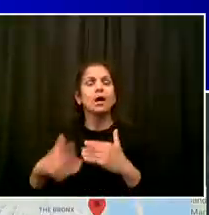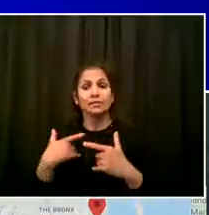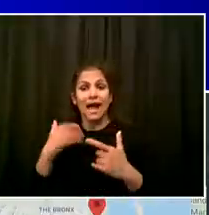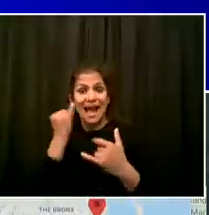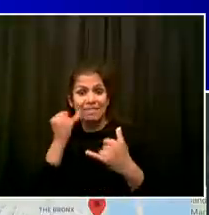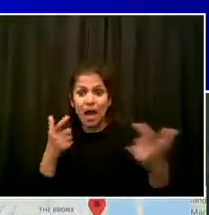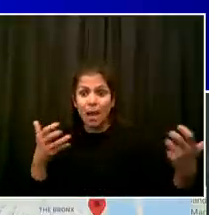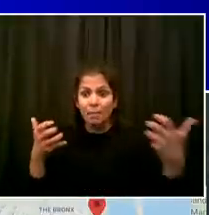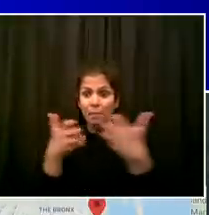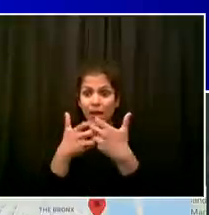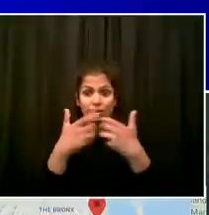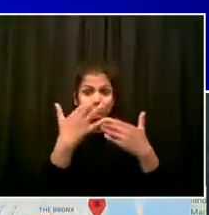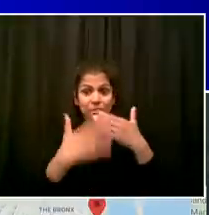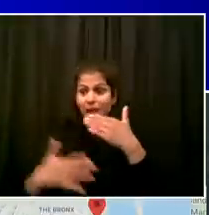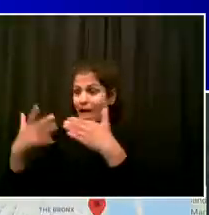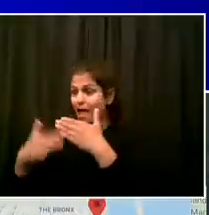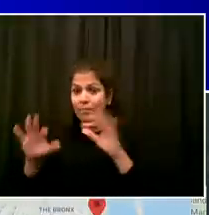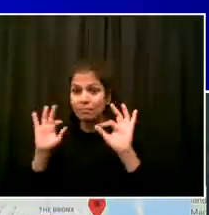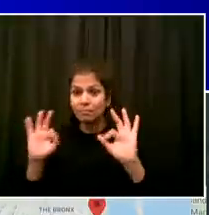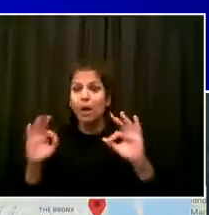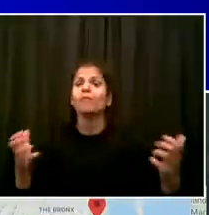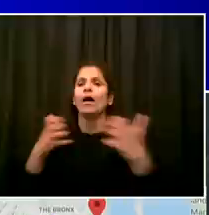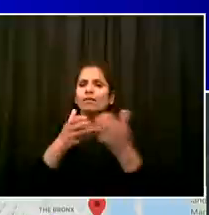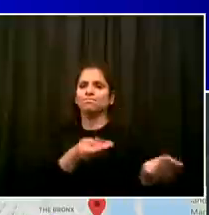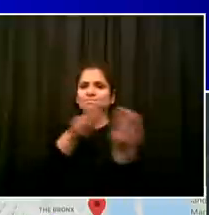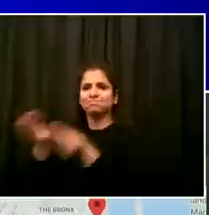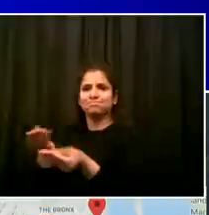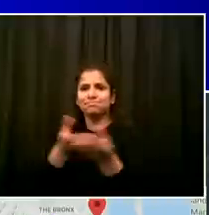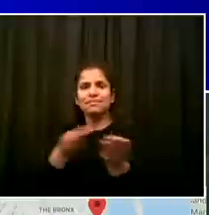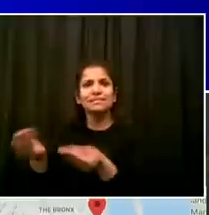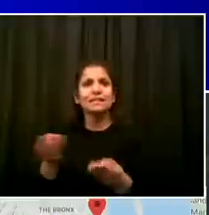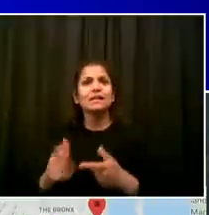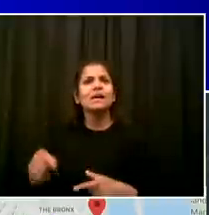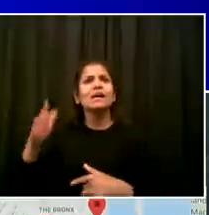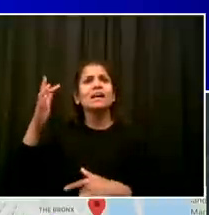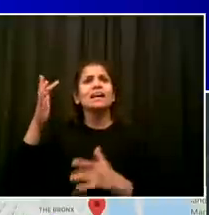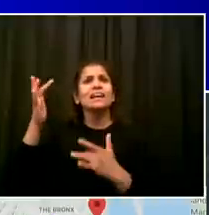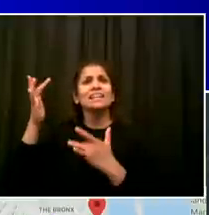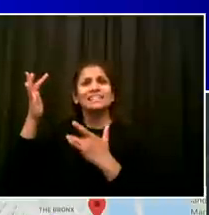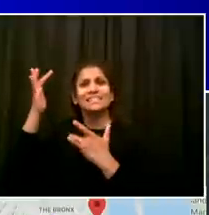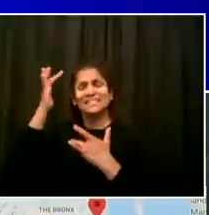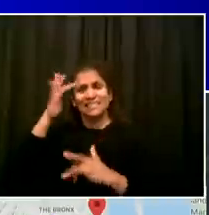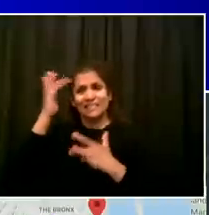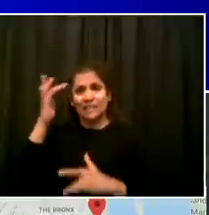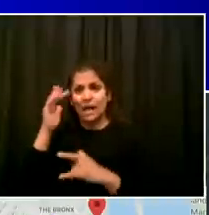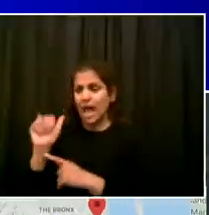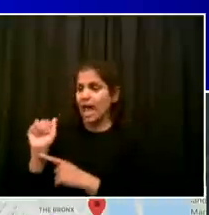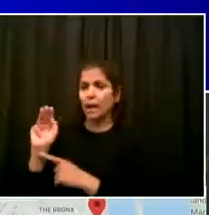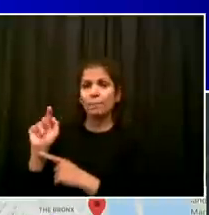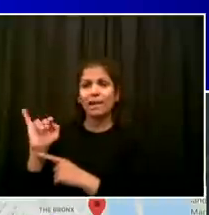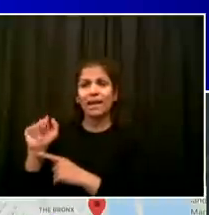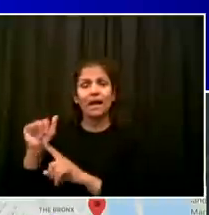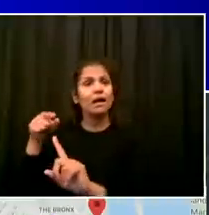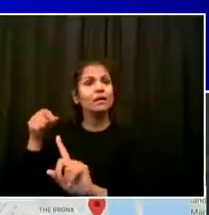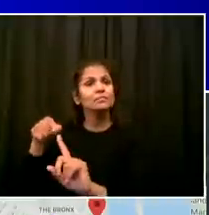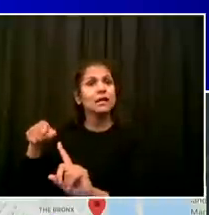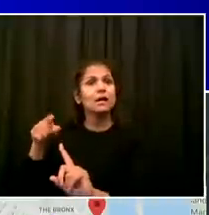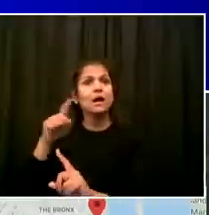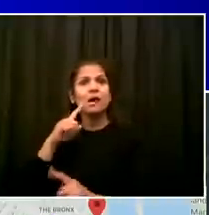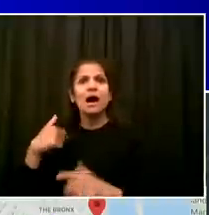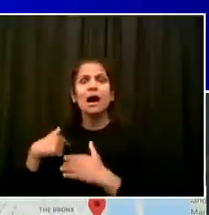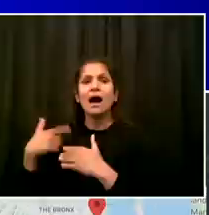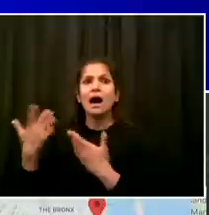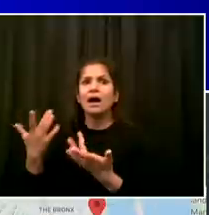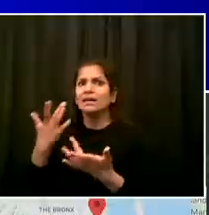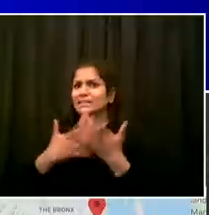treat a sickle cell patient most effectively. In fact, it's less than 2%. So making sure there are enough blood donations